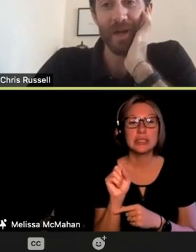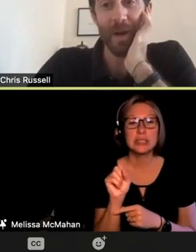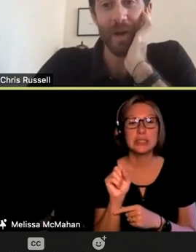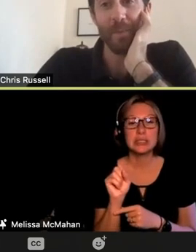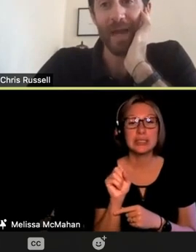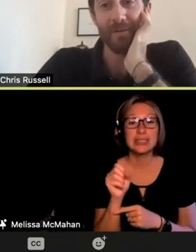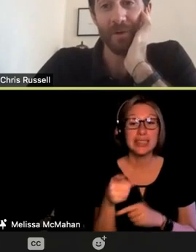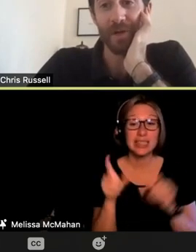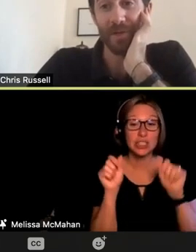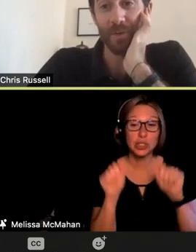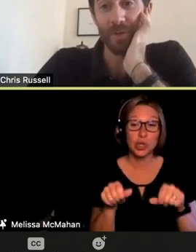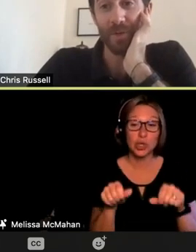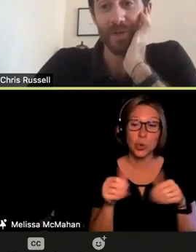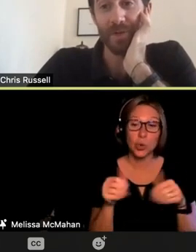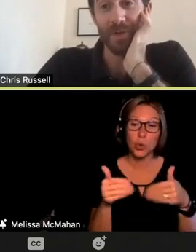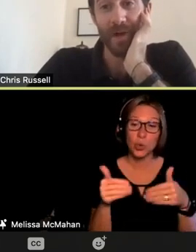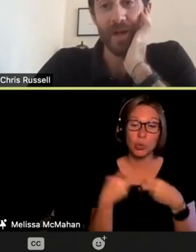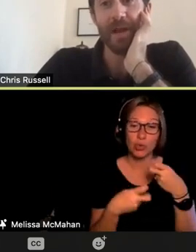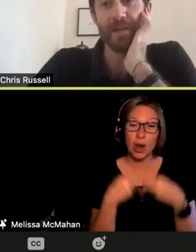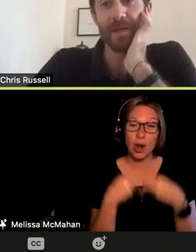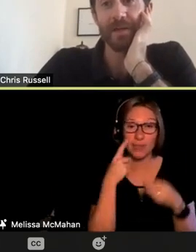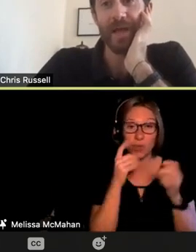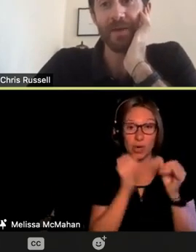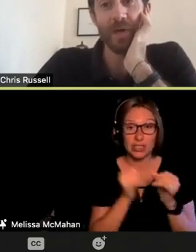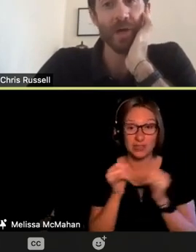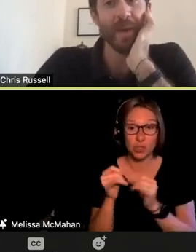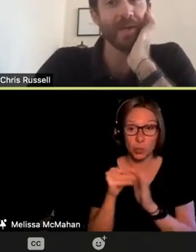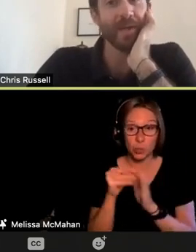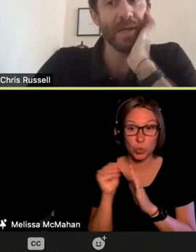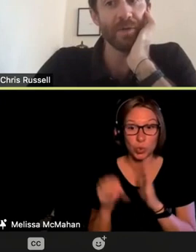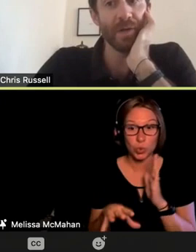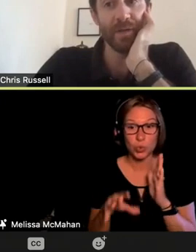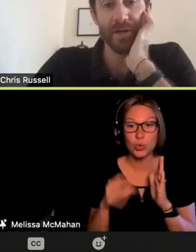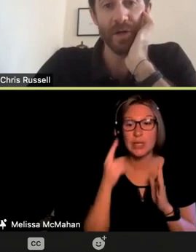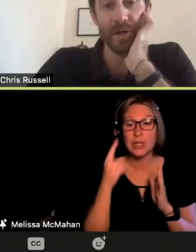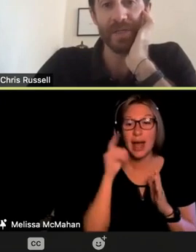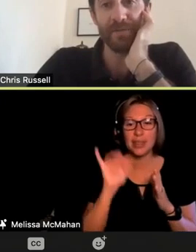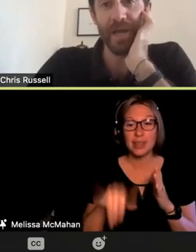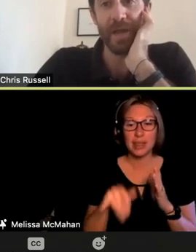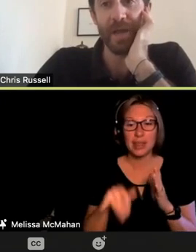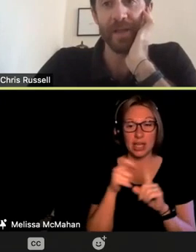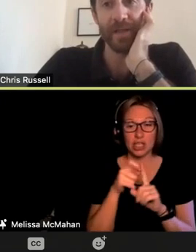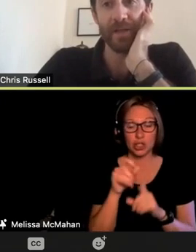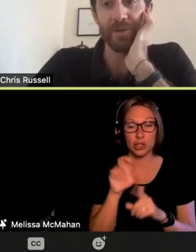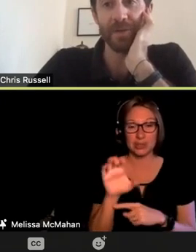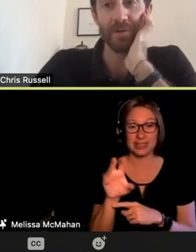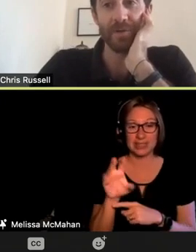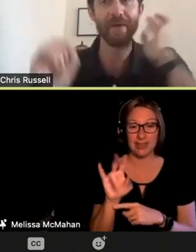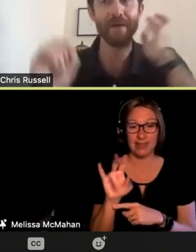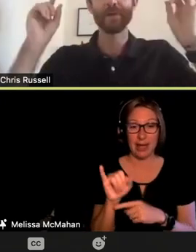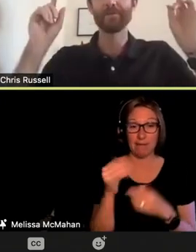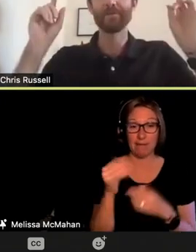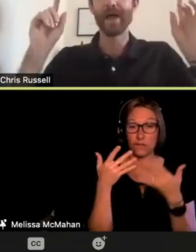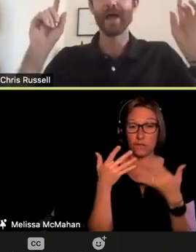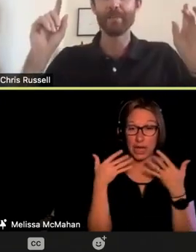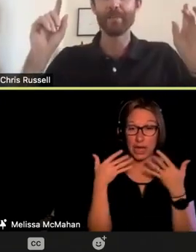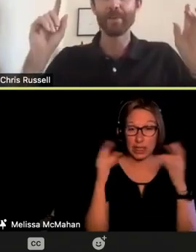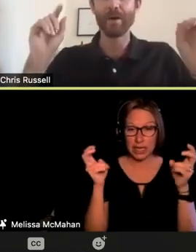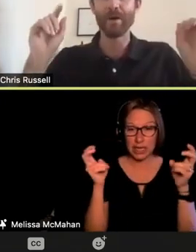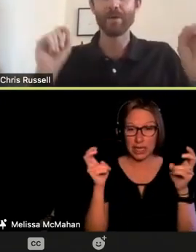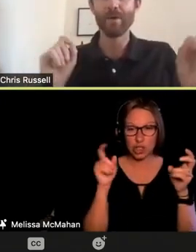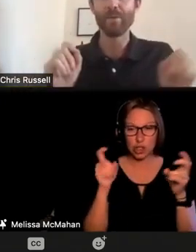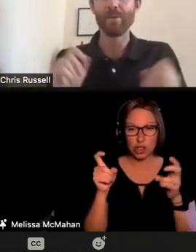this could be very problematic for individual students, right? And I think that that term, anytime you hear that term CVI friendly, you should sort of have a red